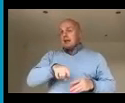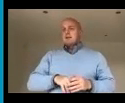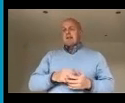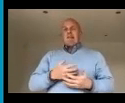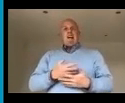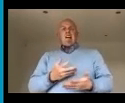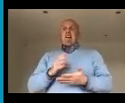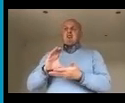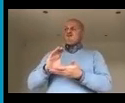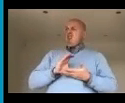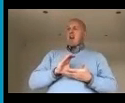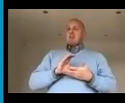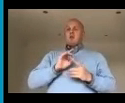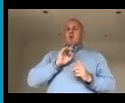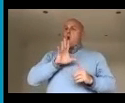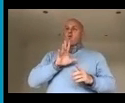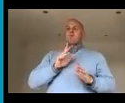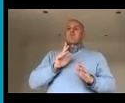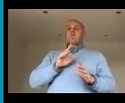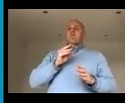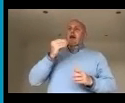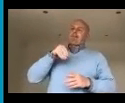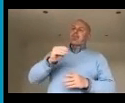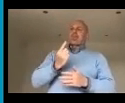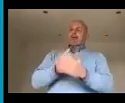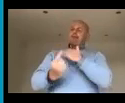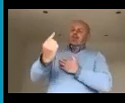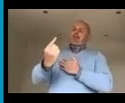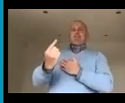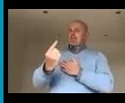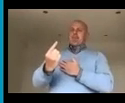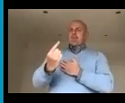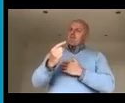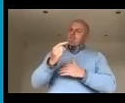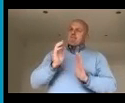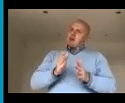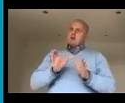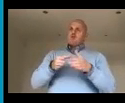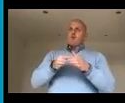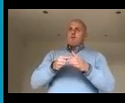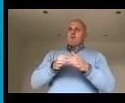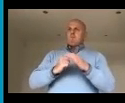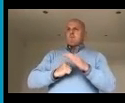scheme, it won't look at individuals, it wants to see that there's a group there, so it needs to be at least 3 people.